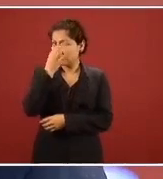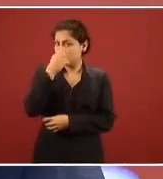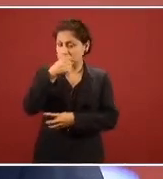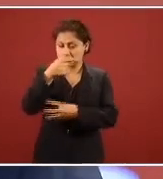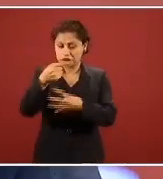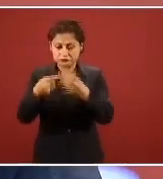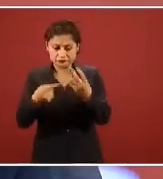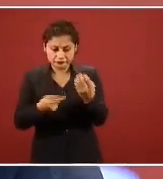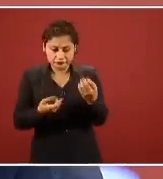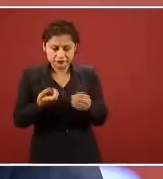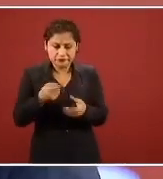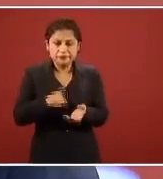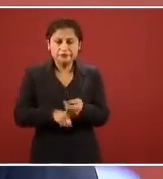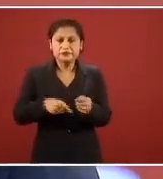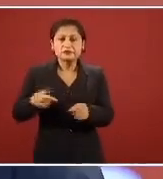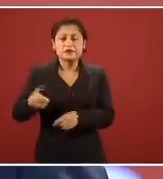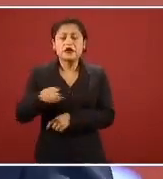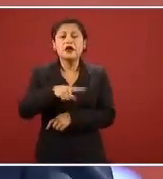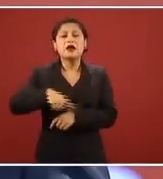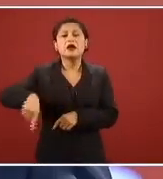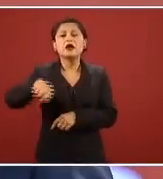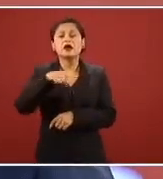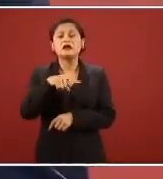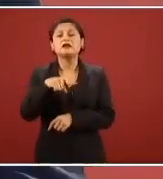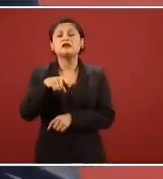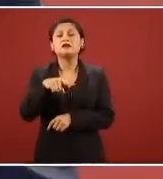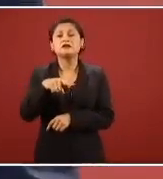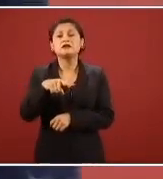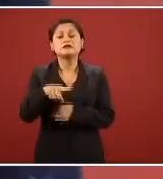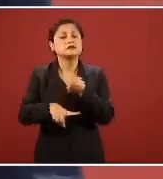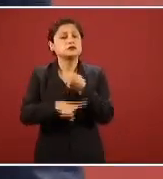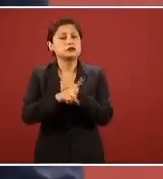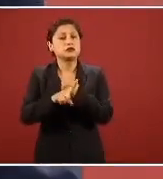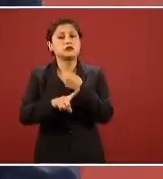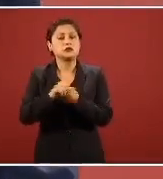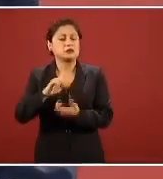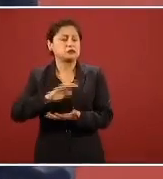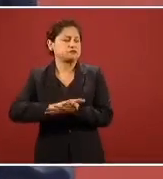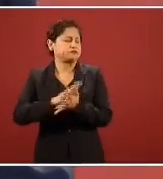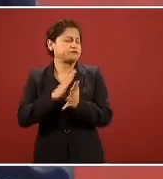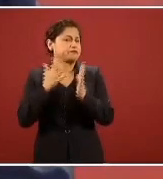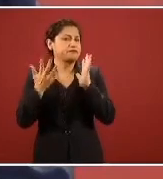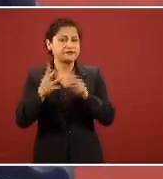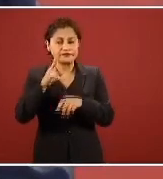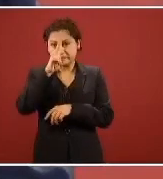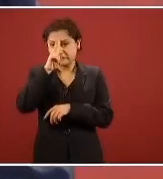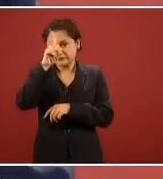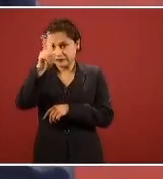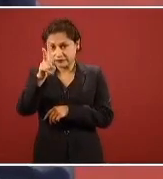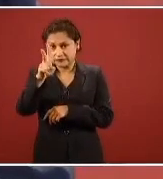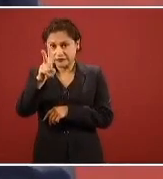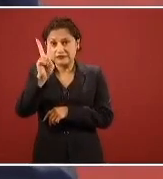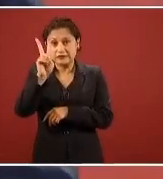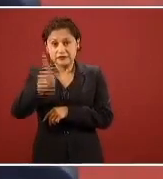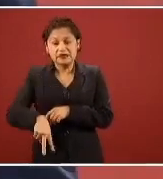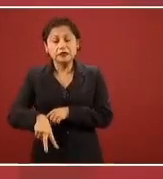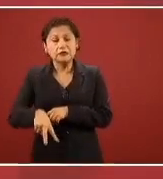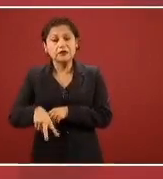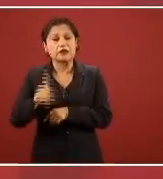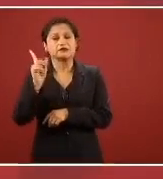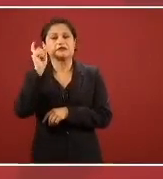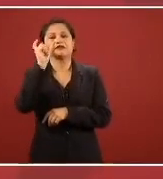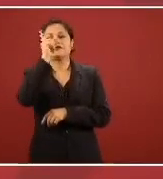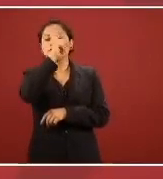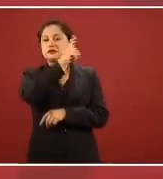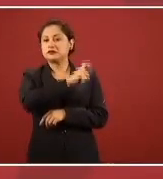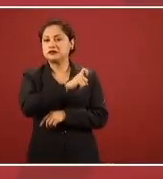Pero era un asunto, but it was a incontrolable matter that was incontrollable. Actuamos.